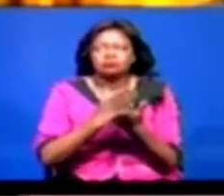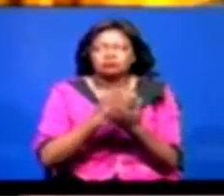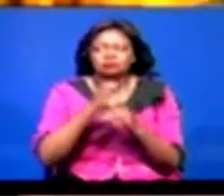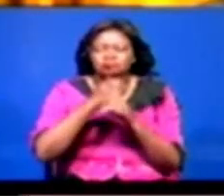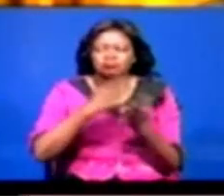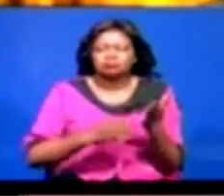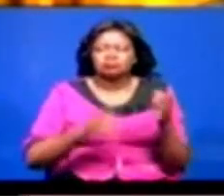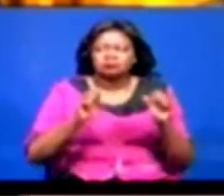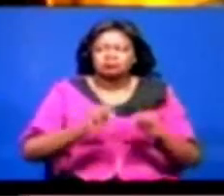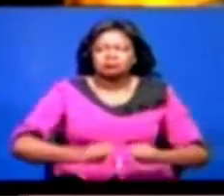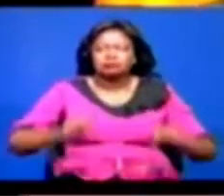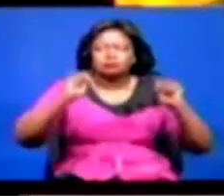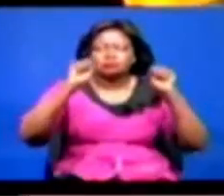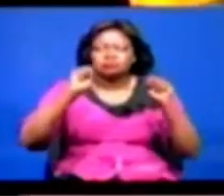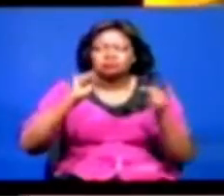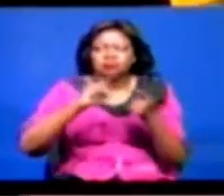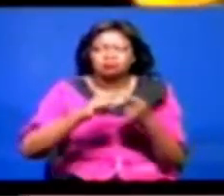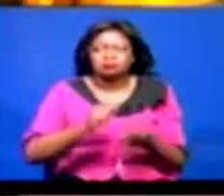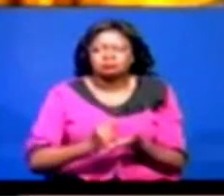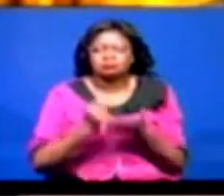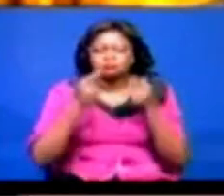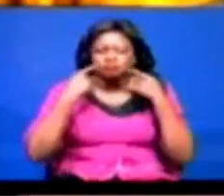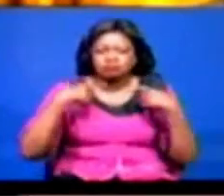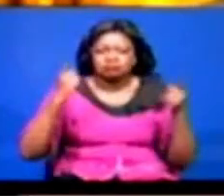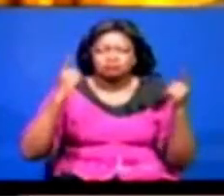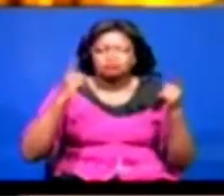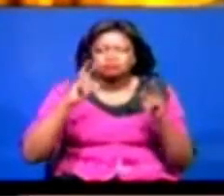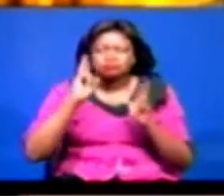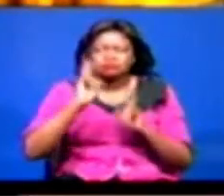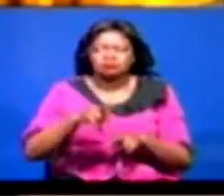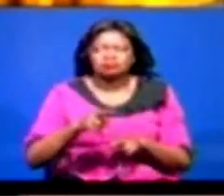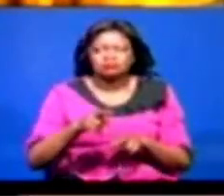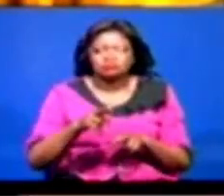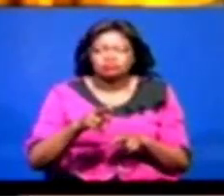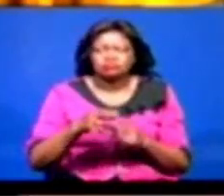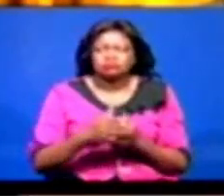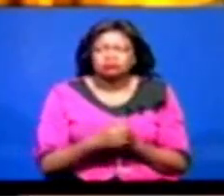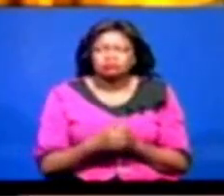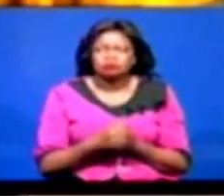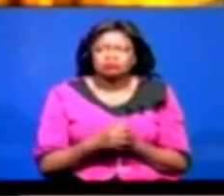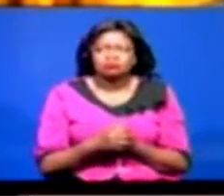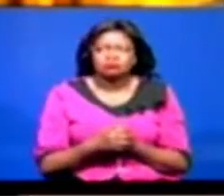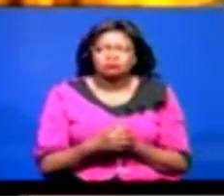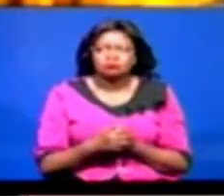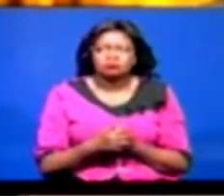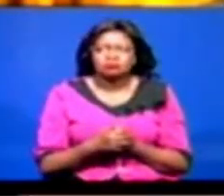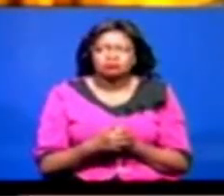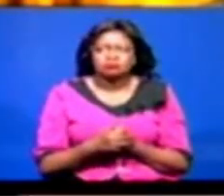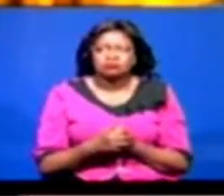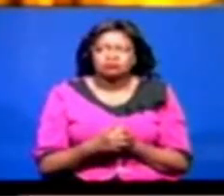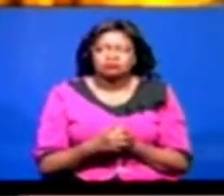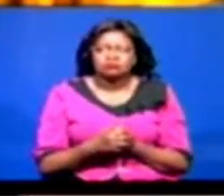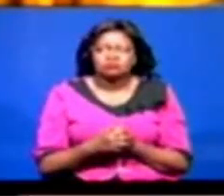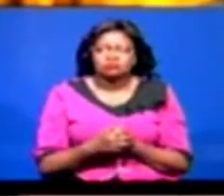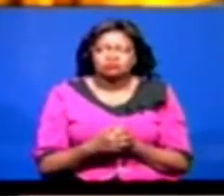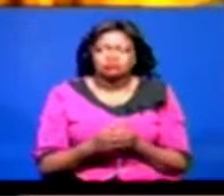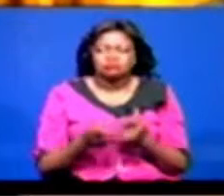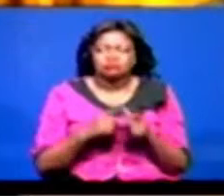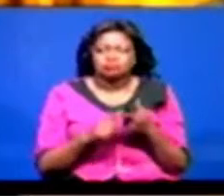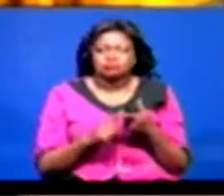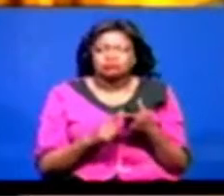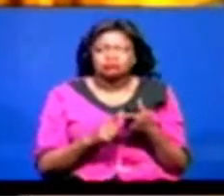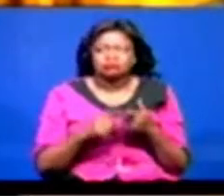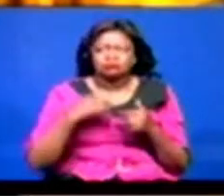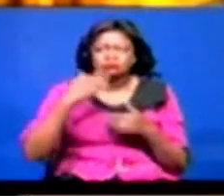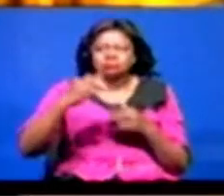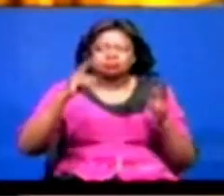the chairman to enable him declare the outcome of the results. Which takes me, my lords and my ladies, to the next issue that